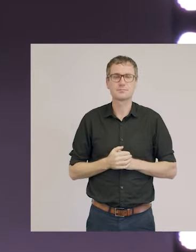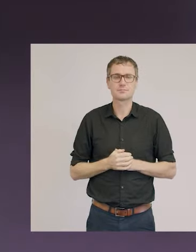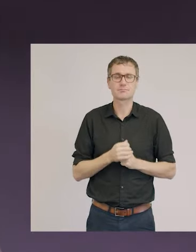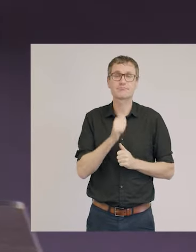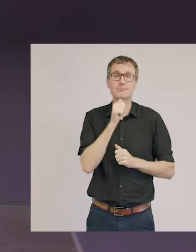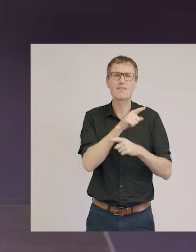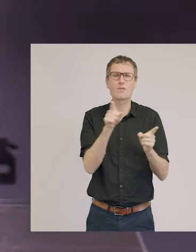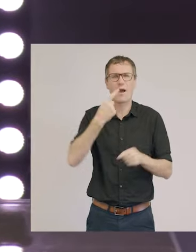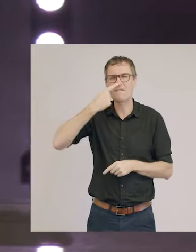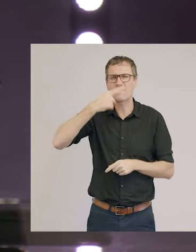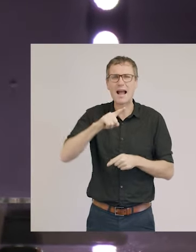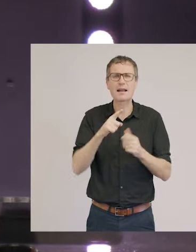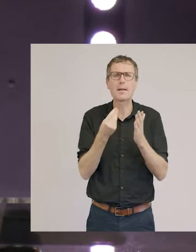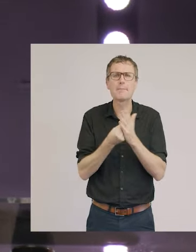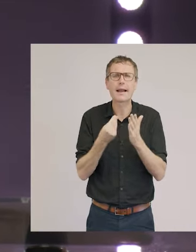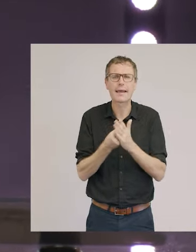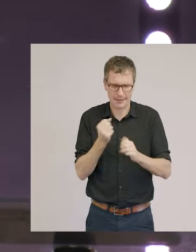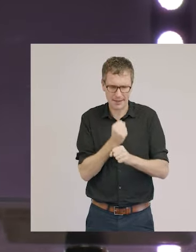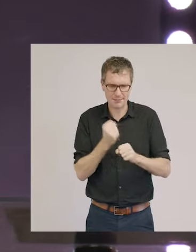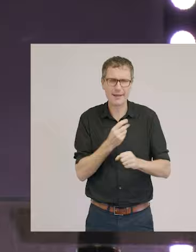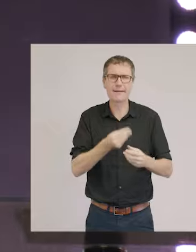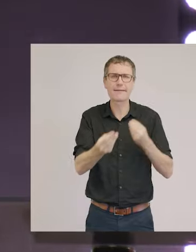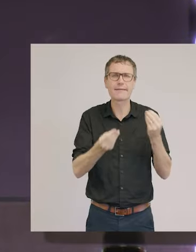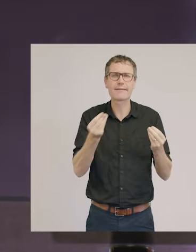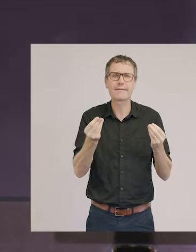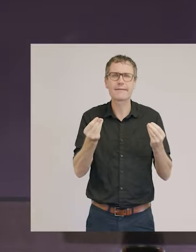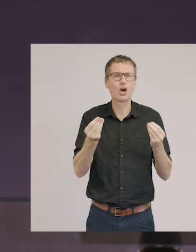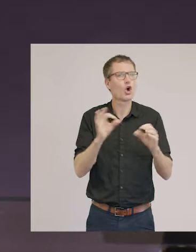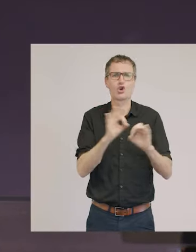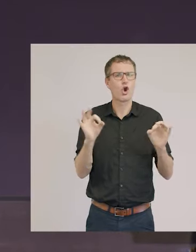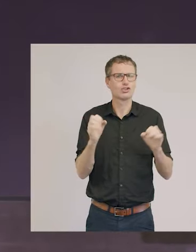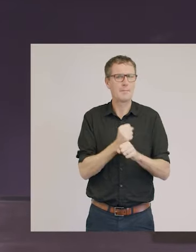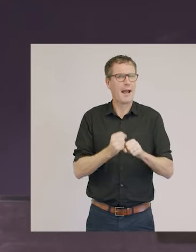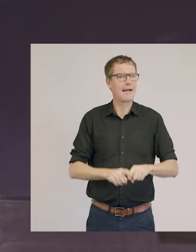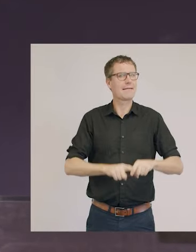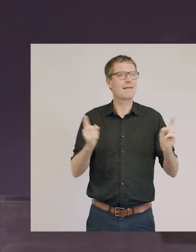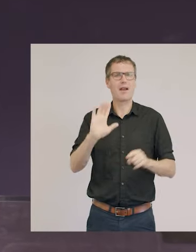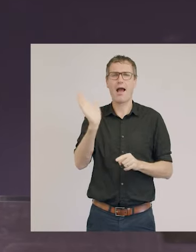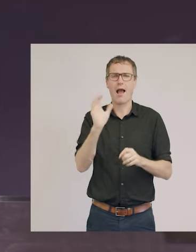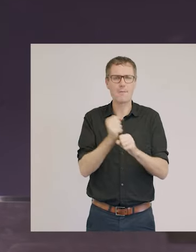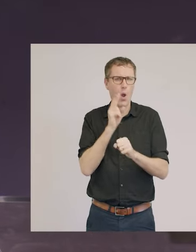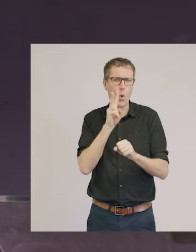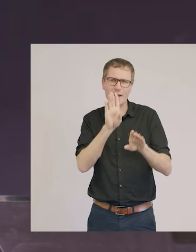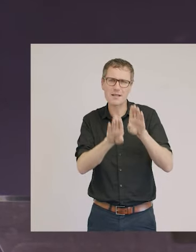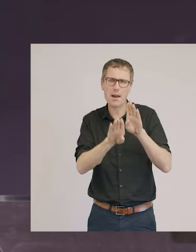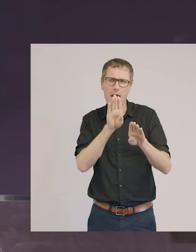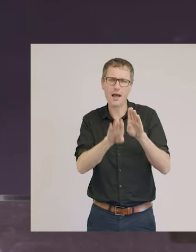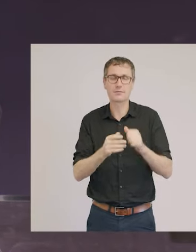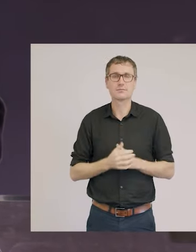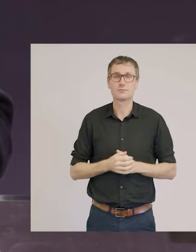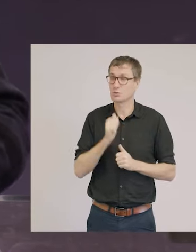to produce counterfeit money, you wouldn't make it look completely different from the money that is in